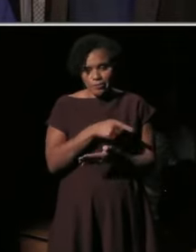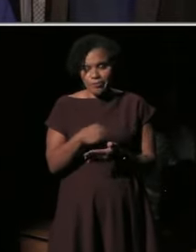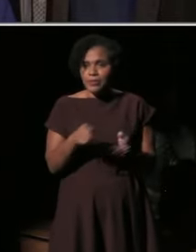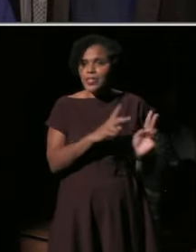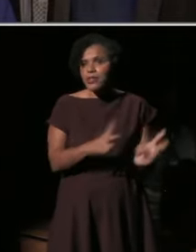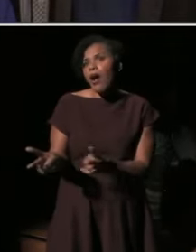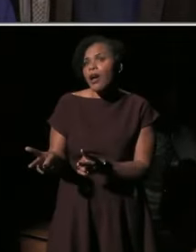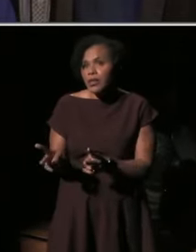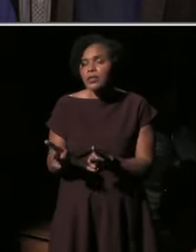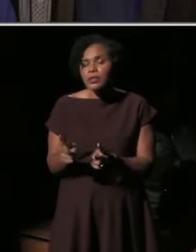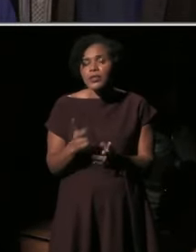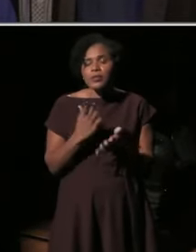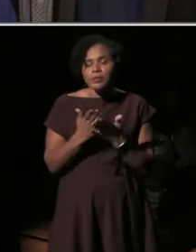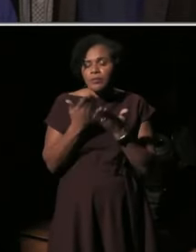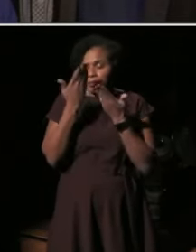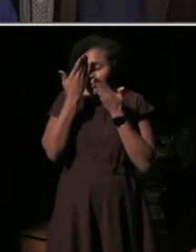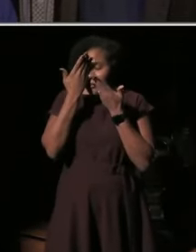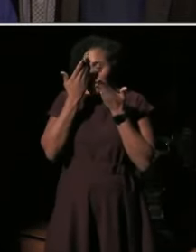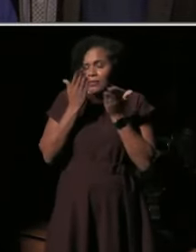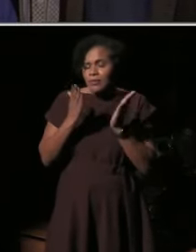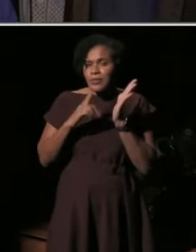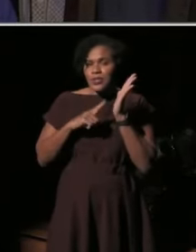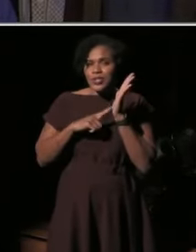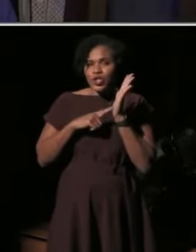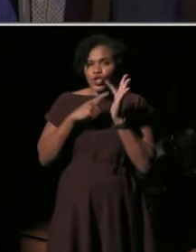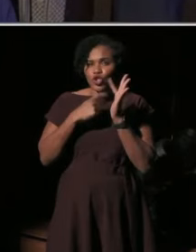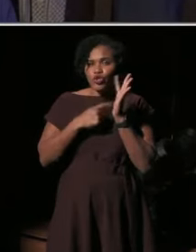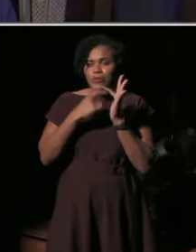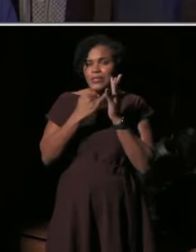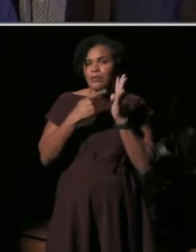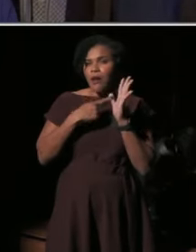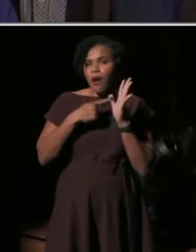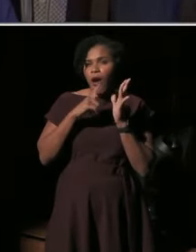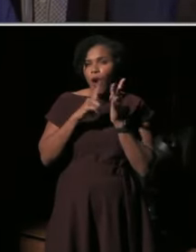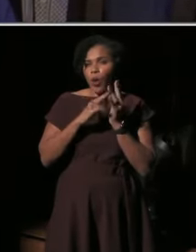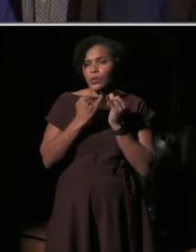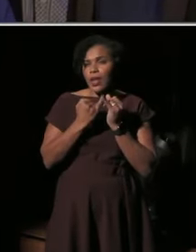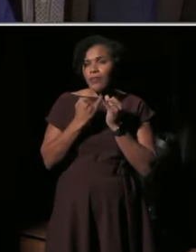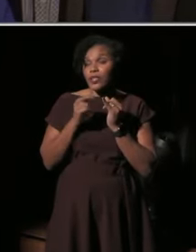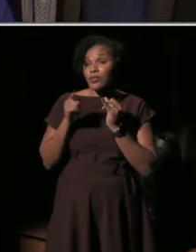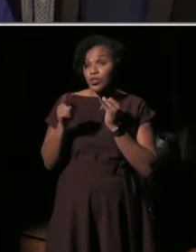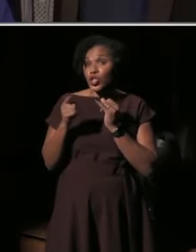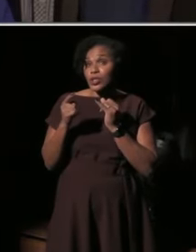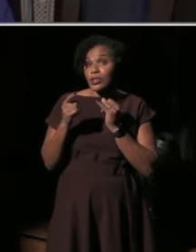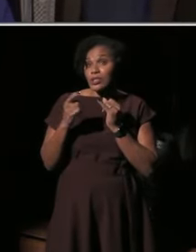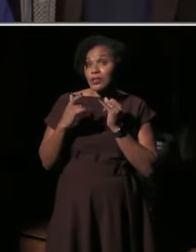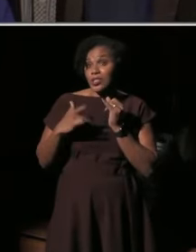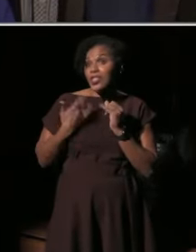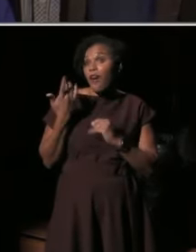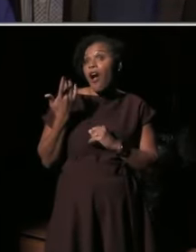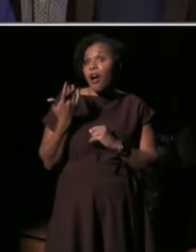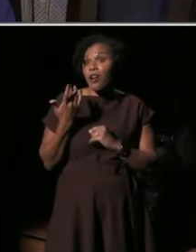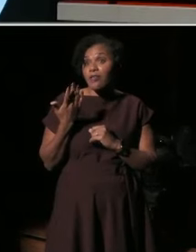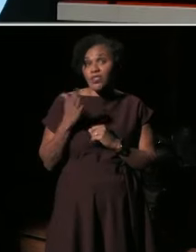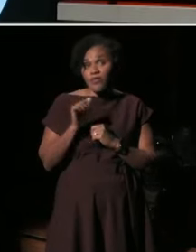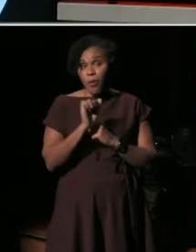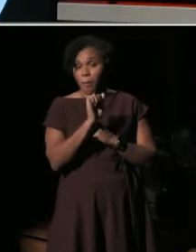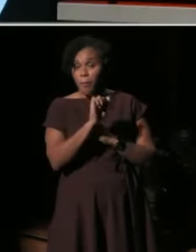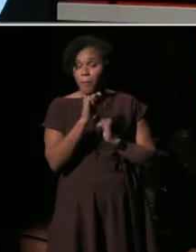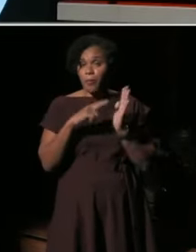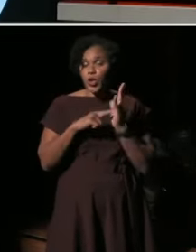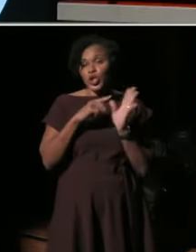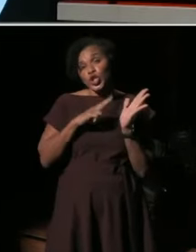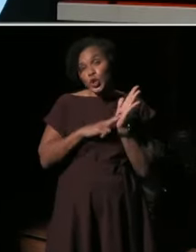honored to have with us Teresa O'Sullivan, who is a survivor of the Tuam Mother and Baby Institution,